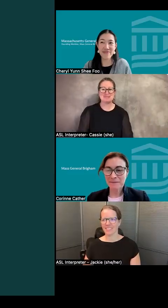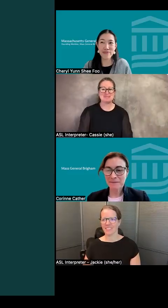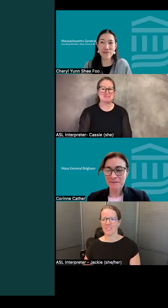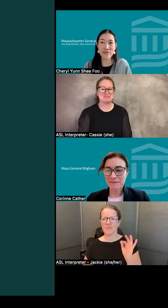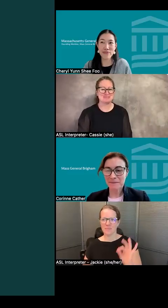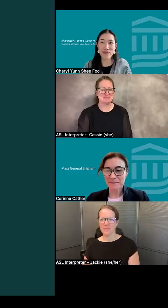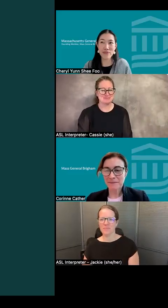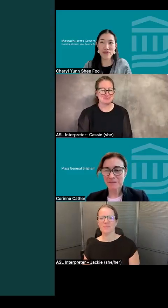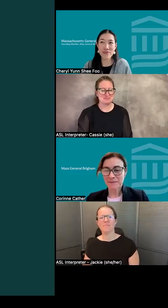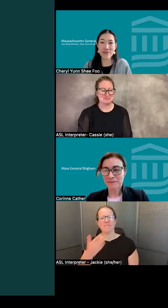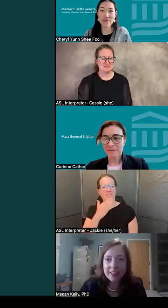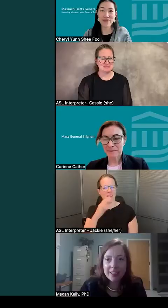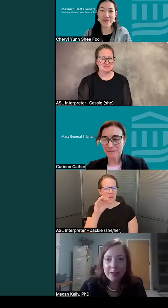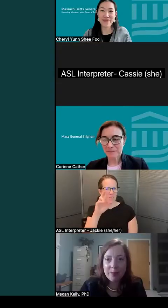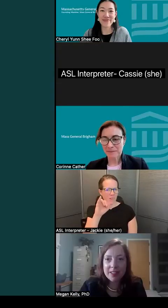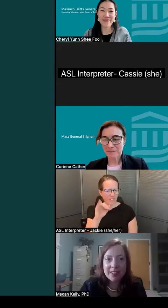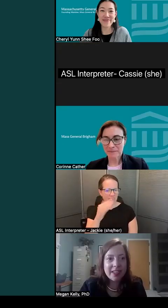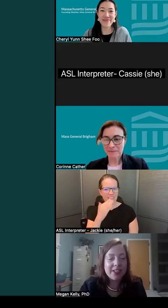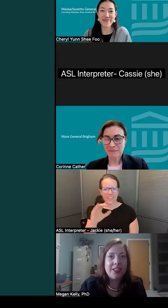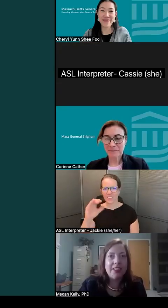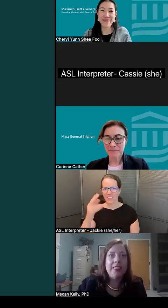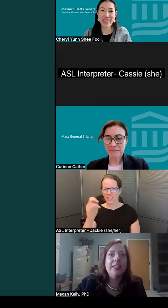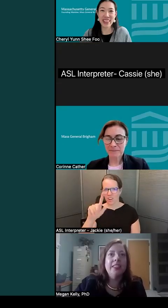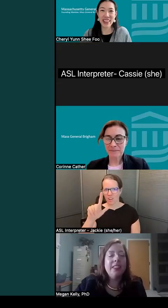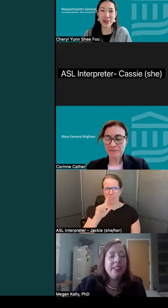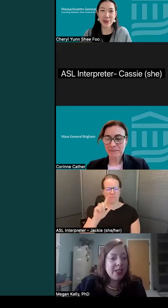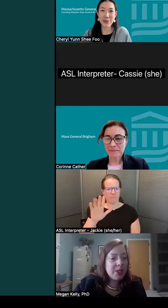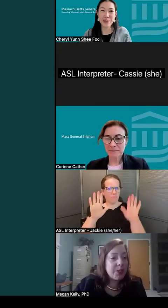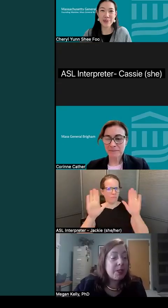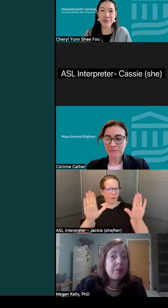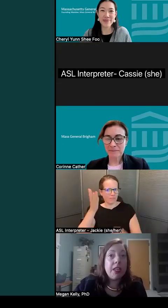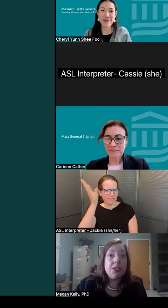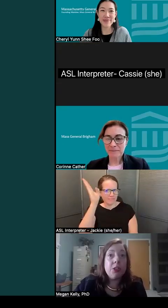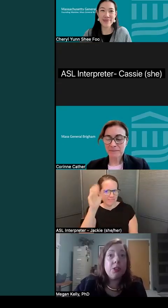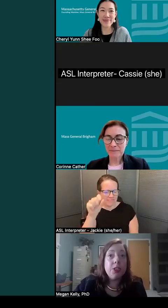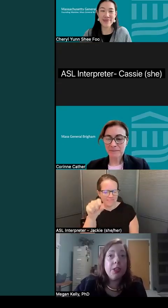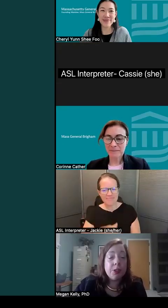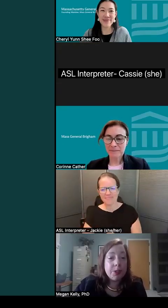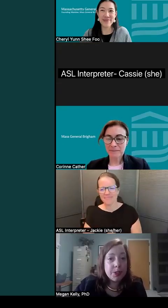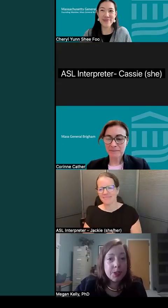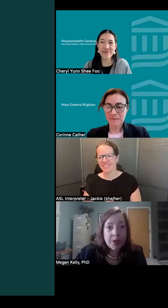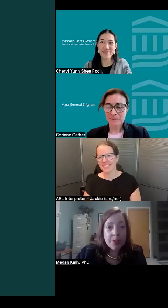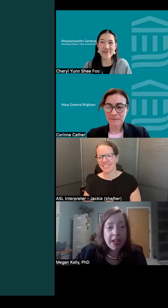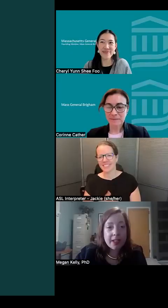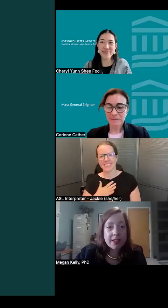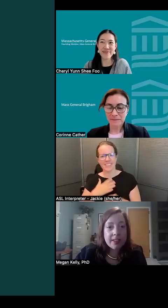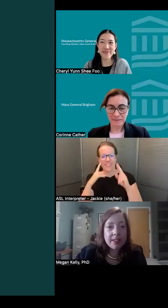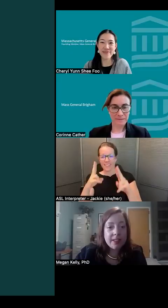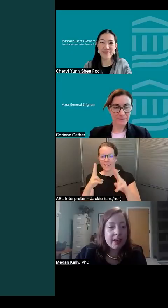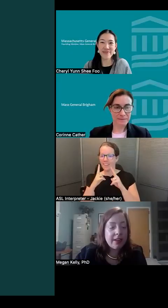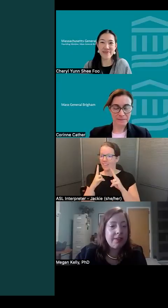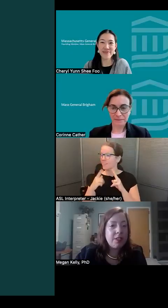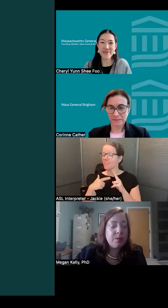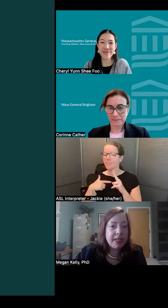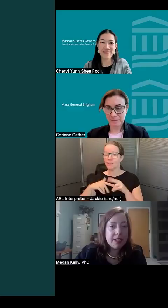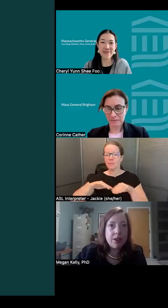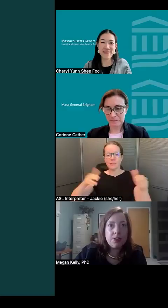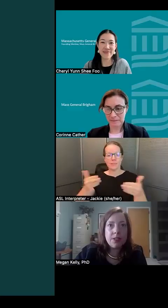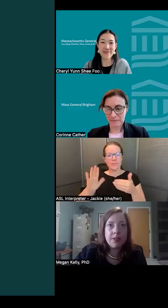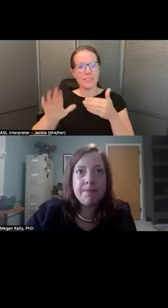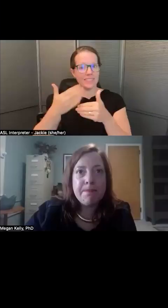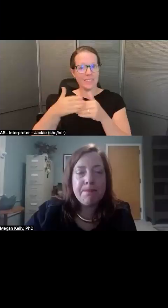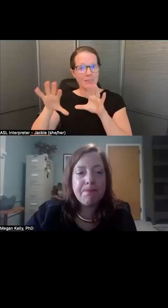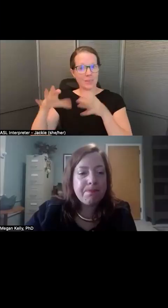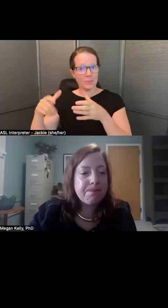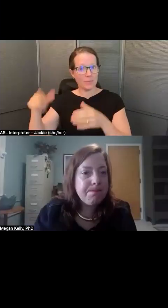Thanks, Khoury, and thanks, Cheryl, for an excellent presentation. So it's a pleasure to introduce our next set of